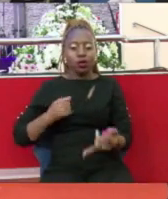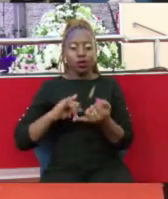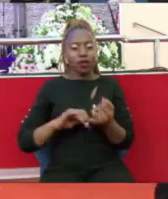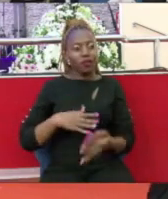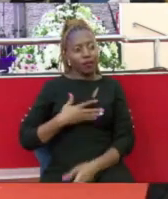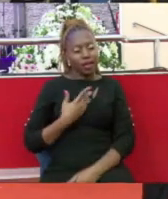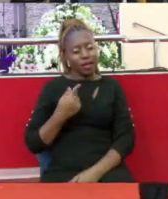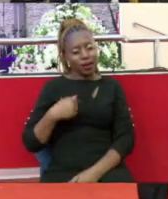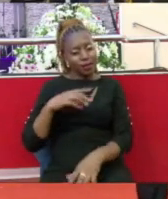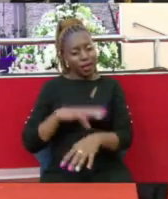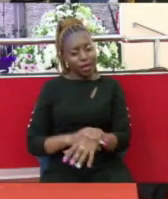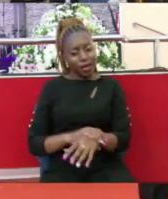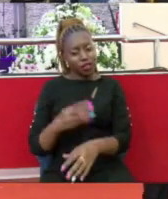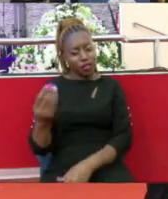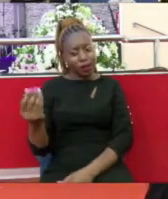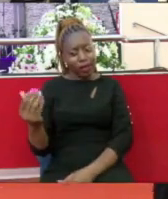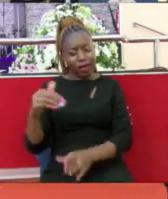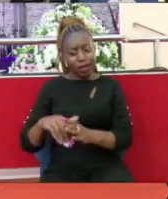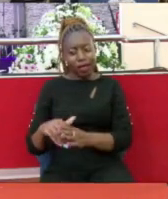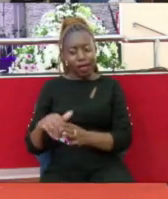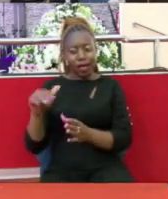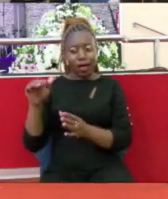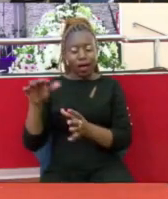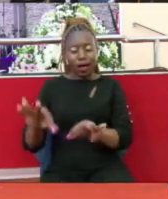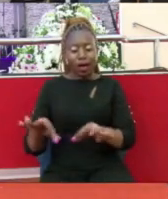this amount of money in your account. And